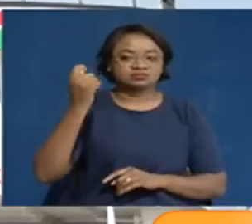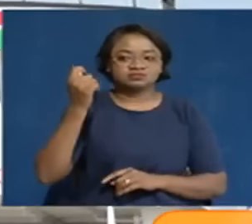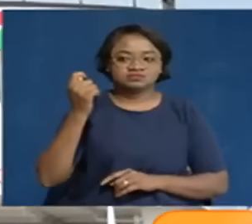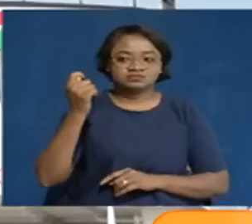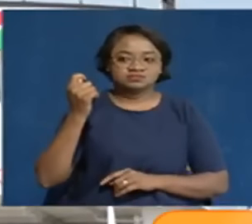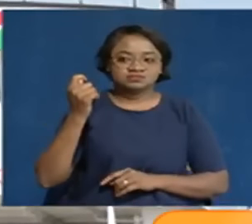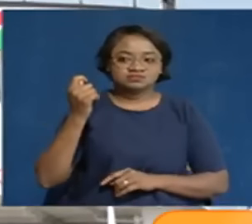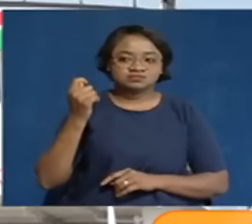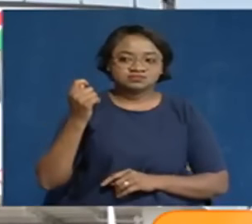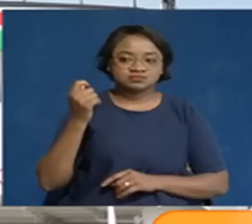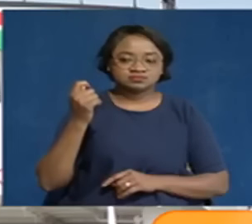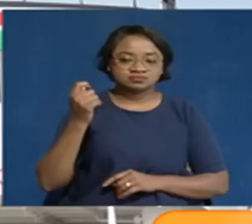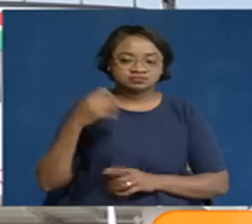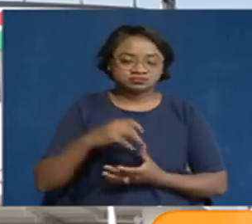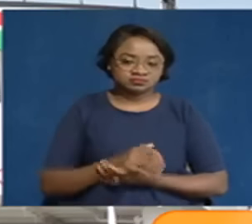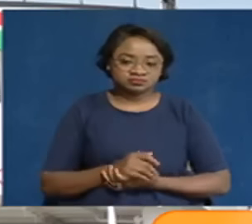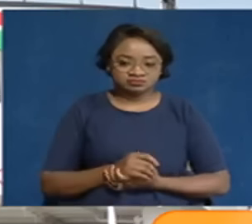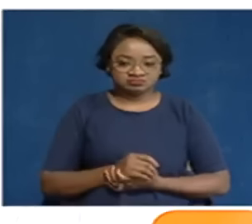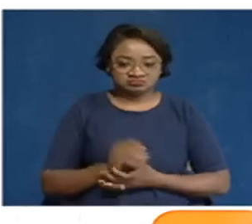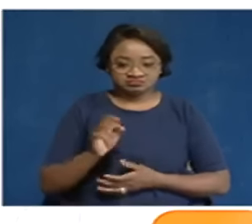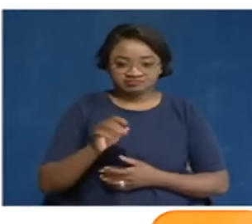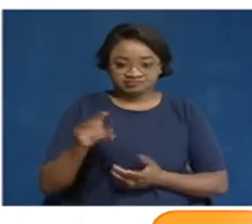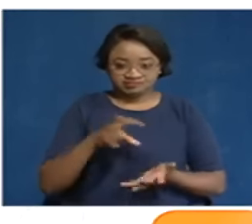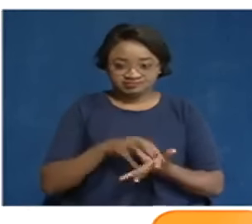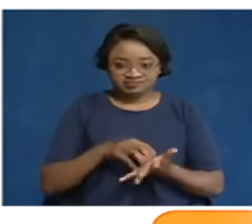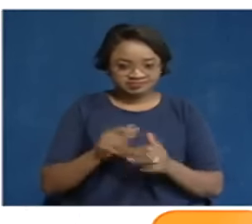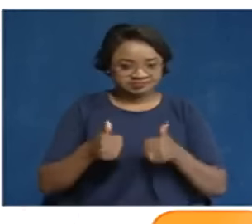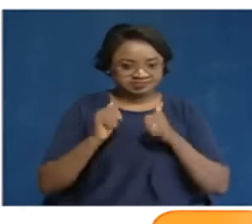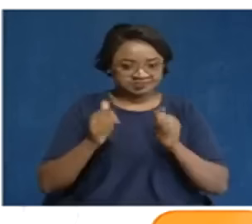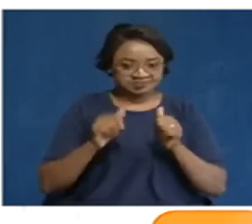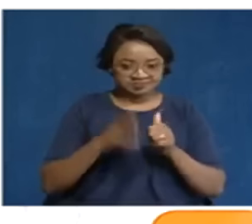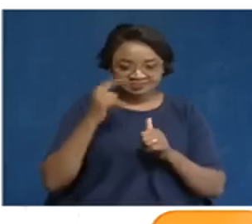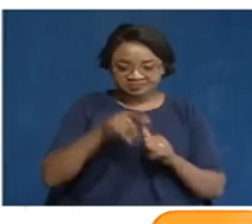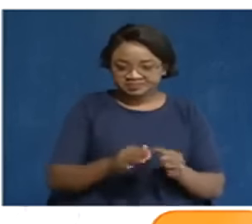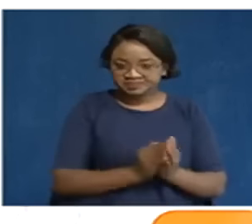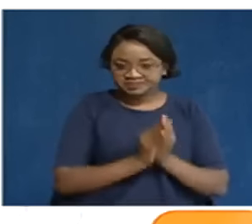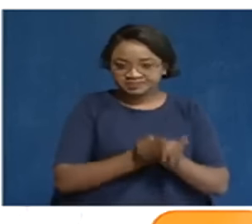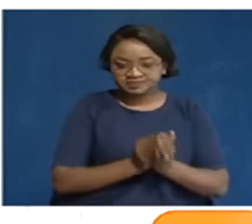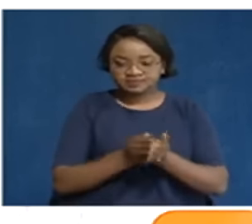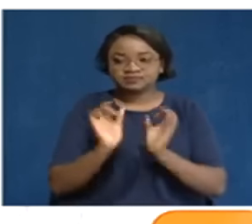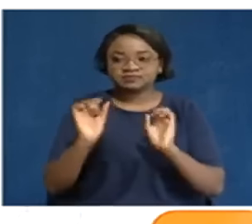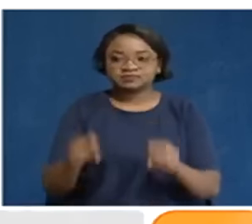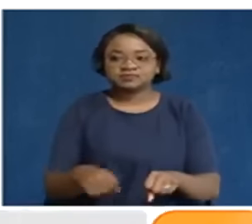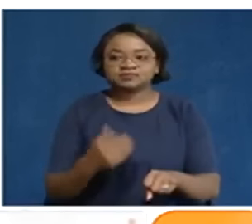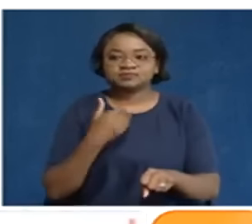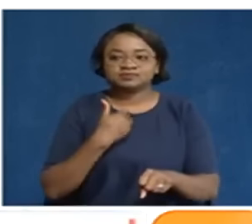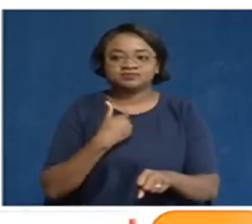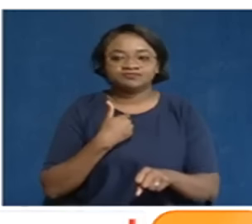for maritime transport in the East Africa community. The vessel capable of handling just slightly